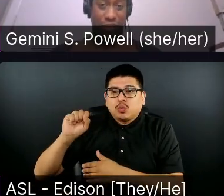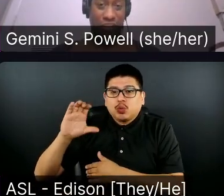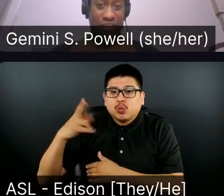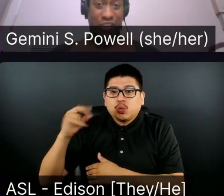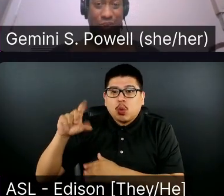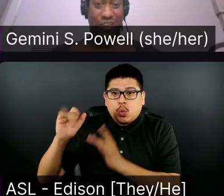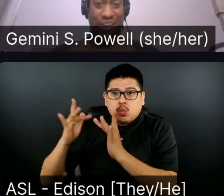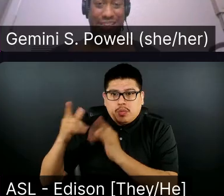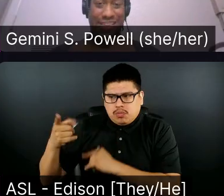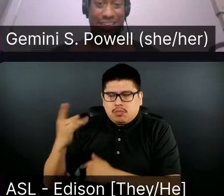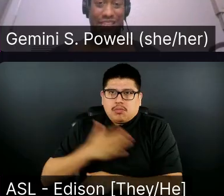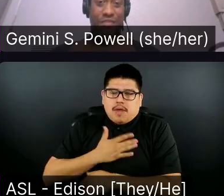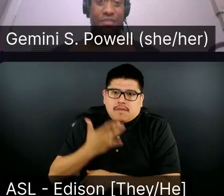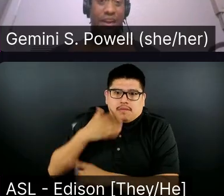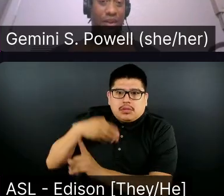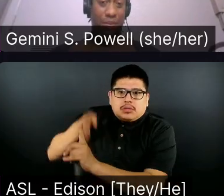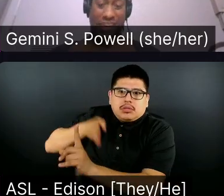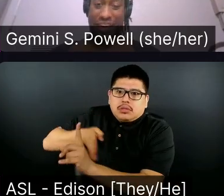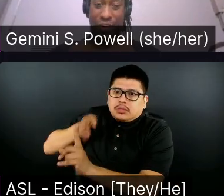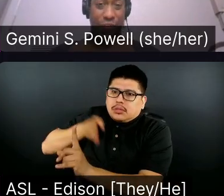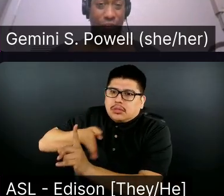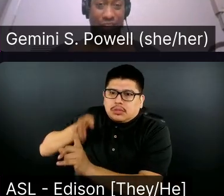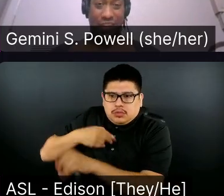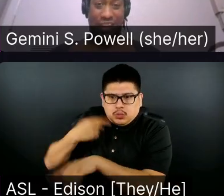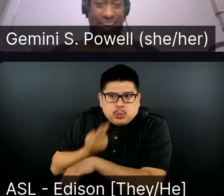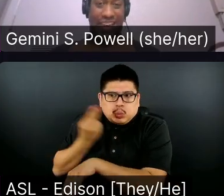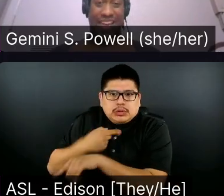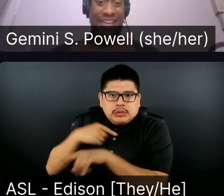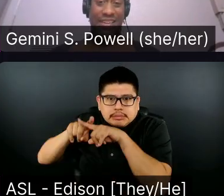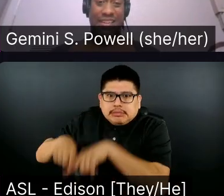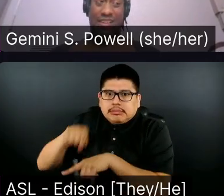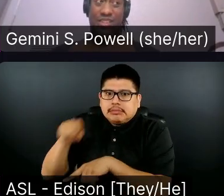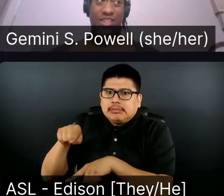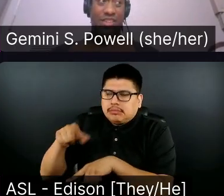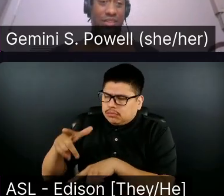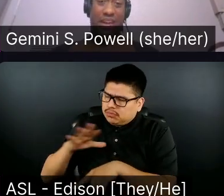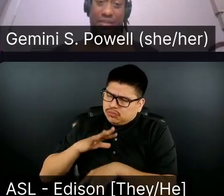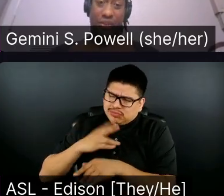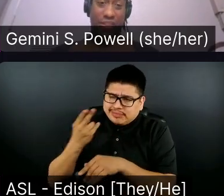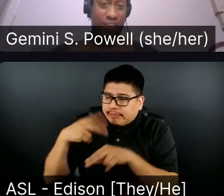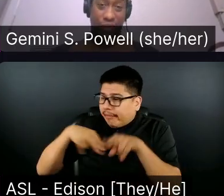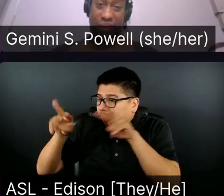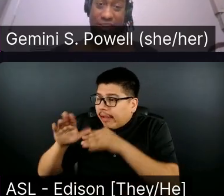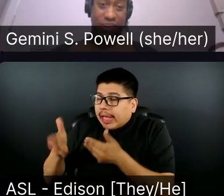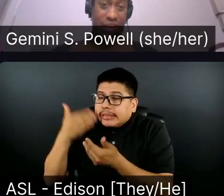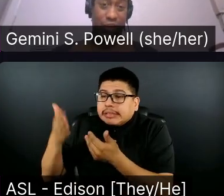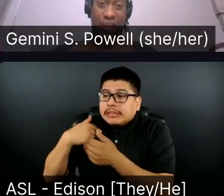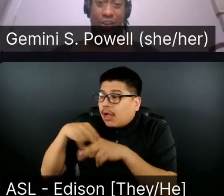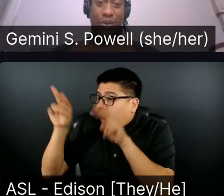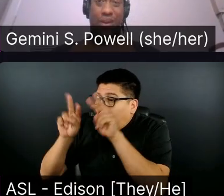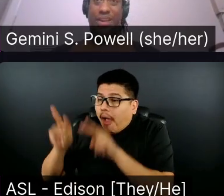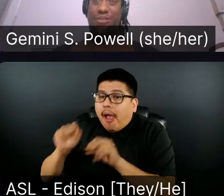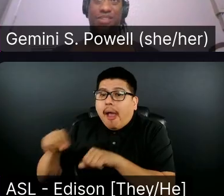favorite resources to utilize. It is very beginner friendly, and it contains just about everything you need to know when it comes